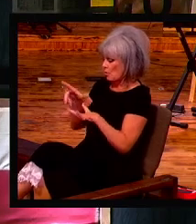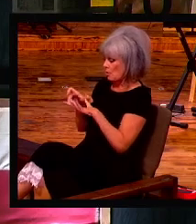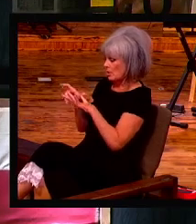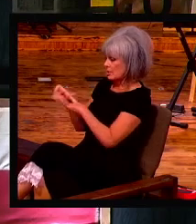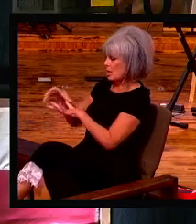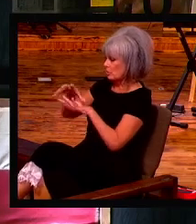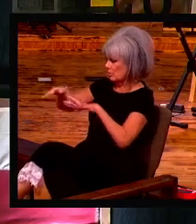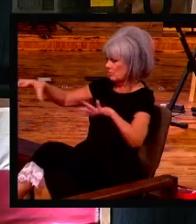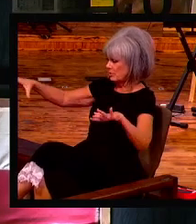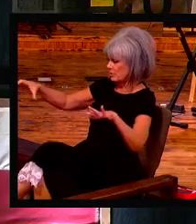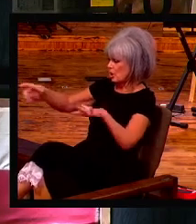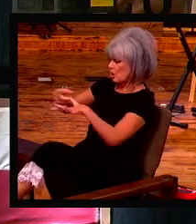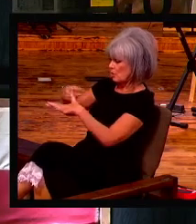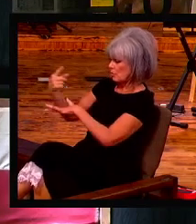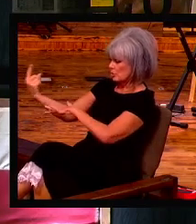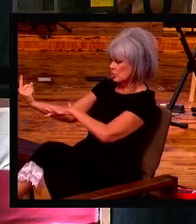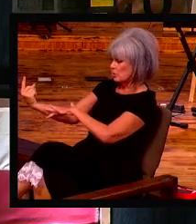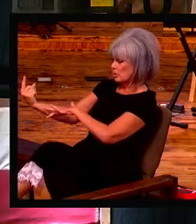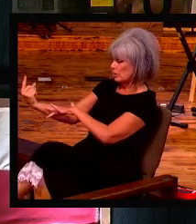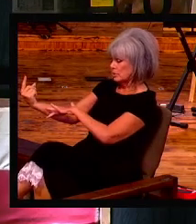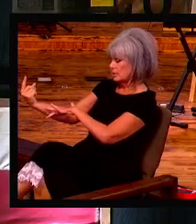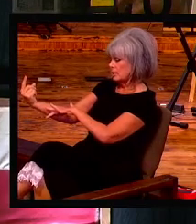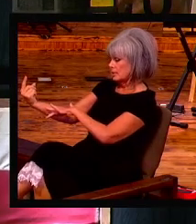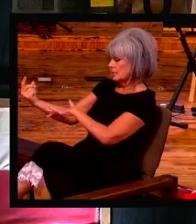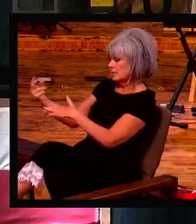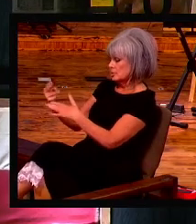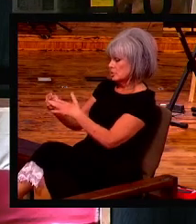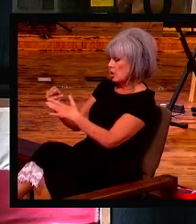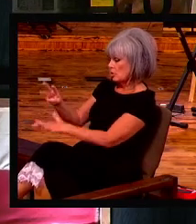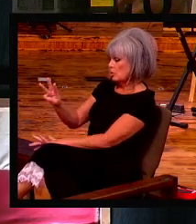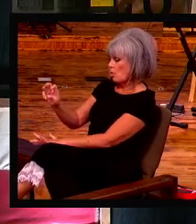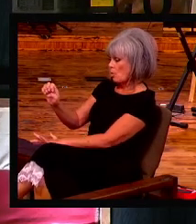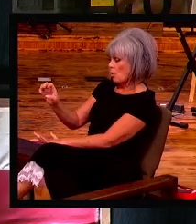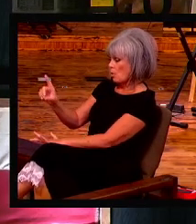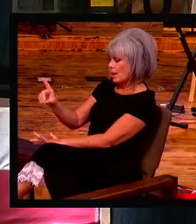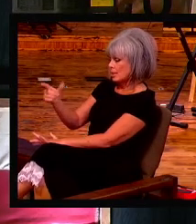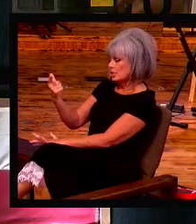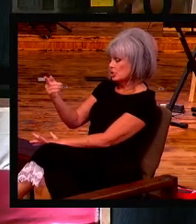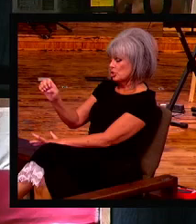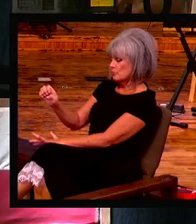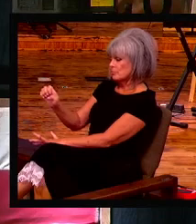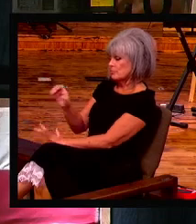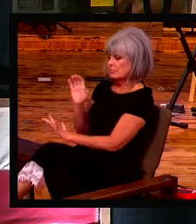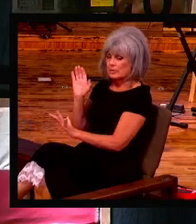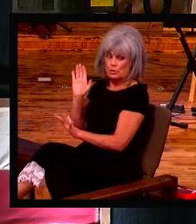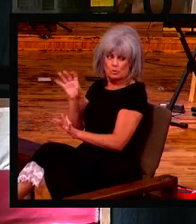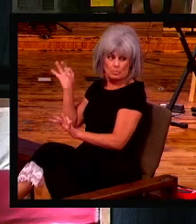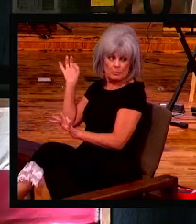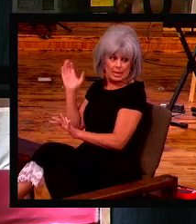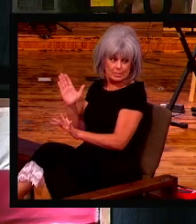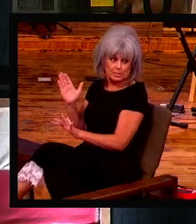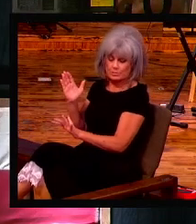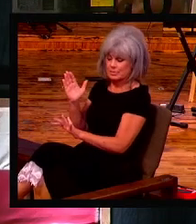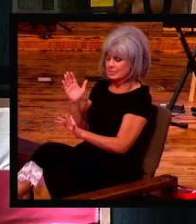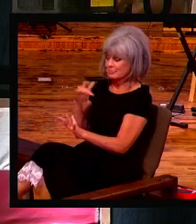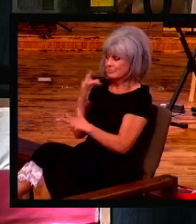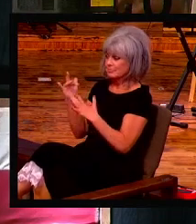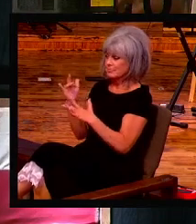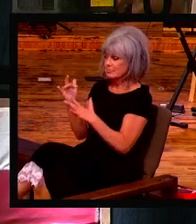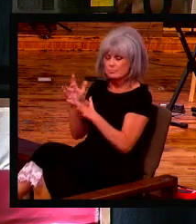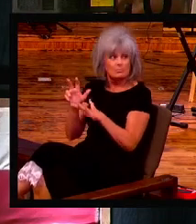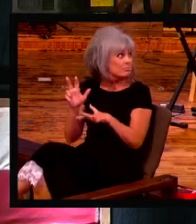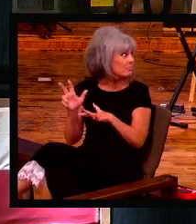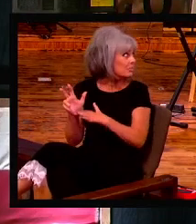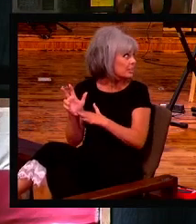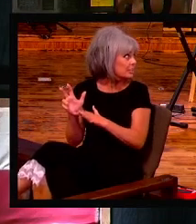field. First one down has got to hit what's called the wedge, okay? Your pastor's a loving man, but imagine three or four of him locked arms like